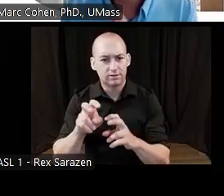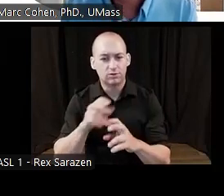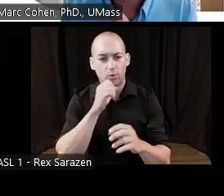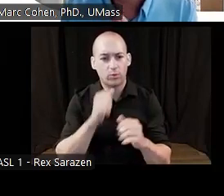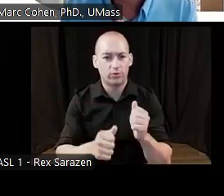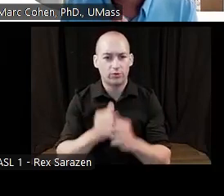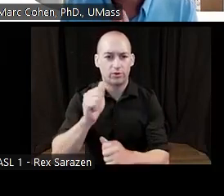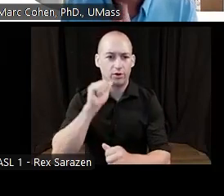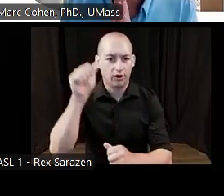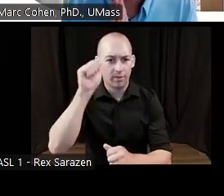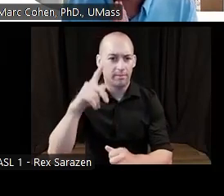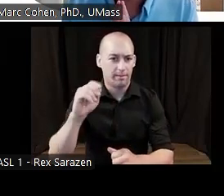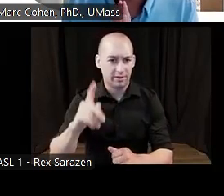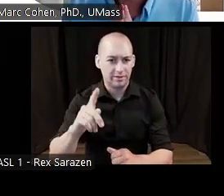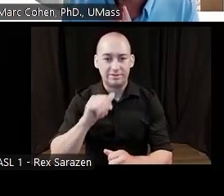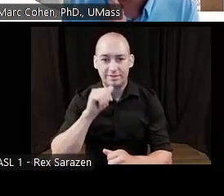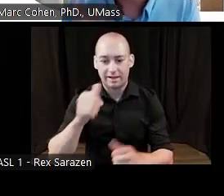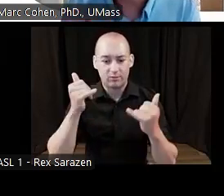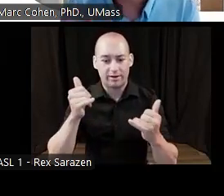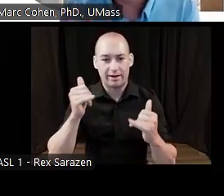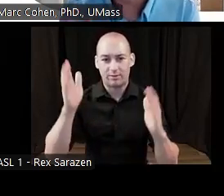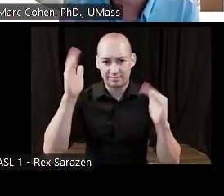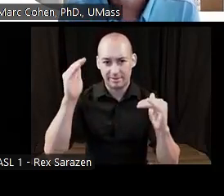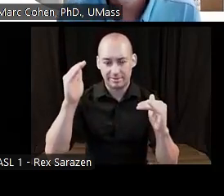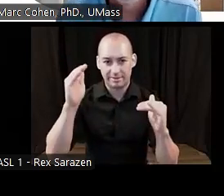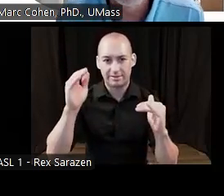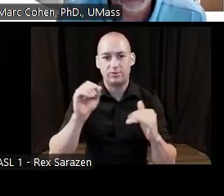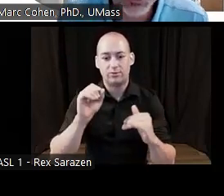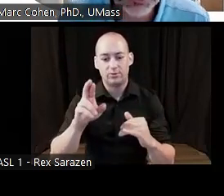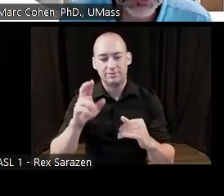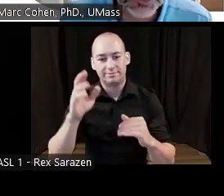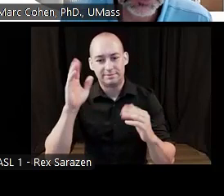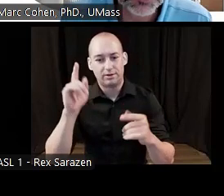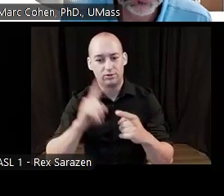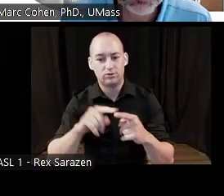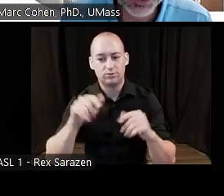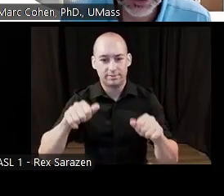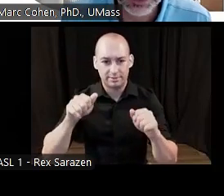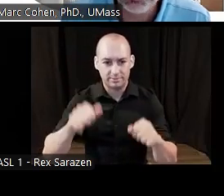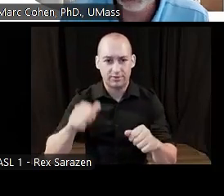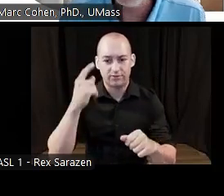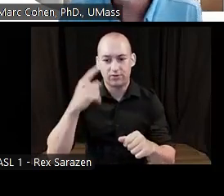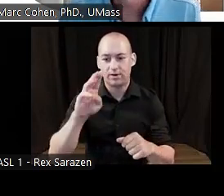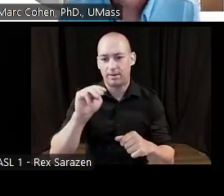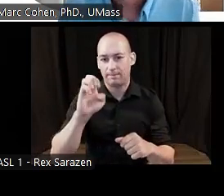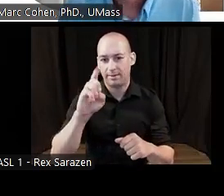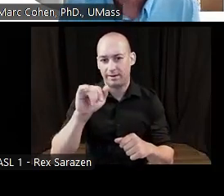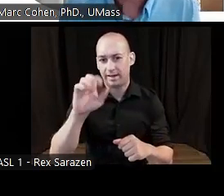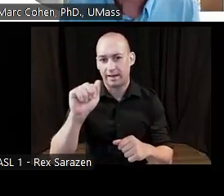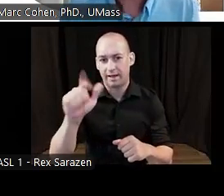adult population not currently expected nor expected to be eligible for Medi-Cal. We want